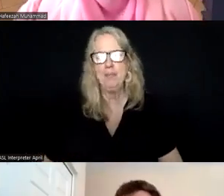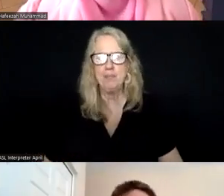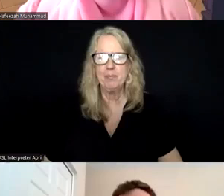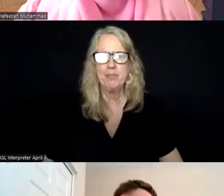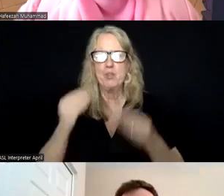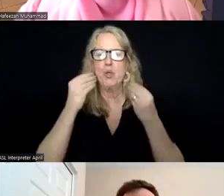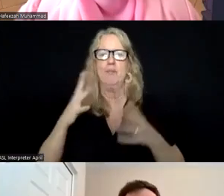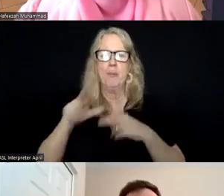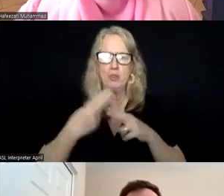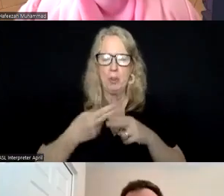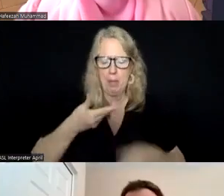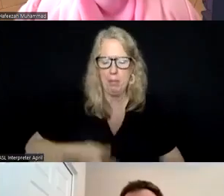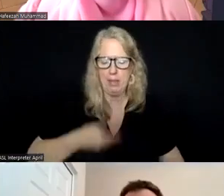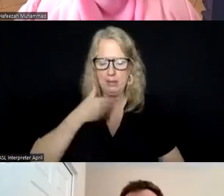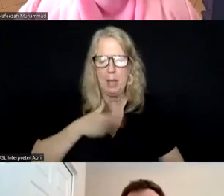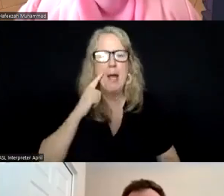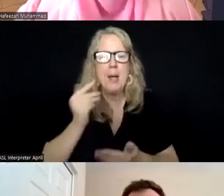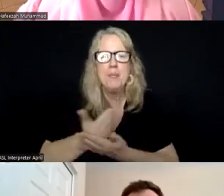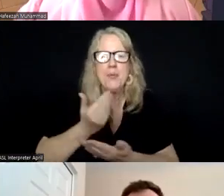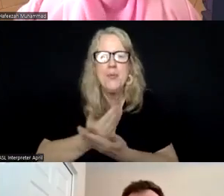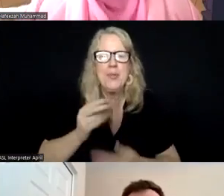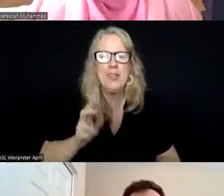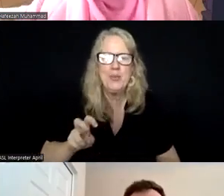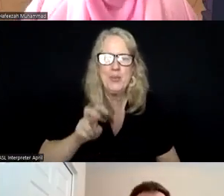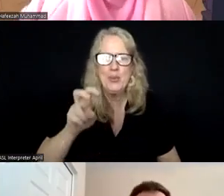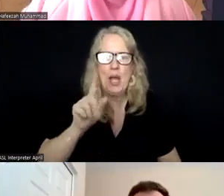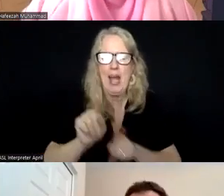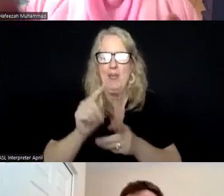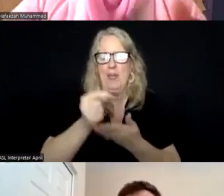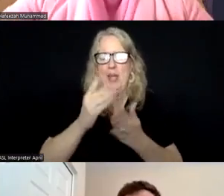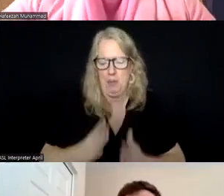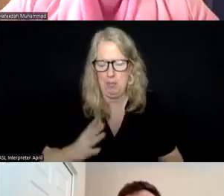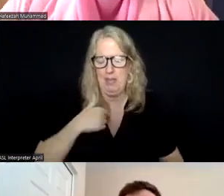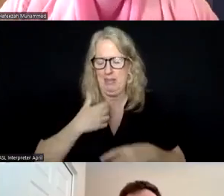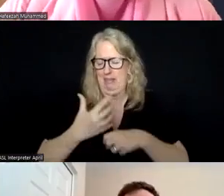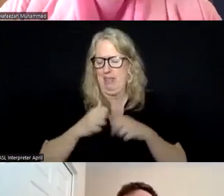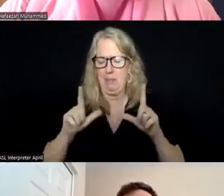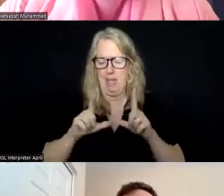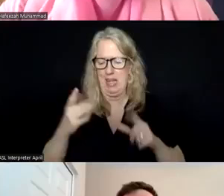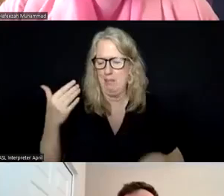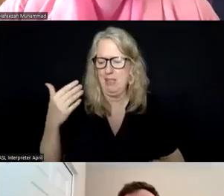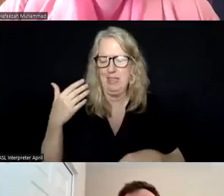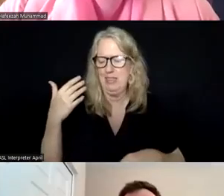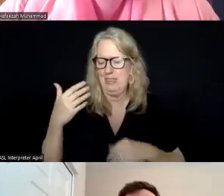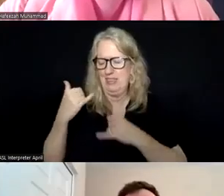information about myself. I am pretty new to the journey as a therapist. Got my license late last year in November.